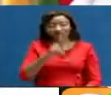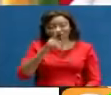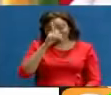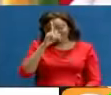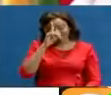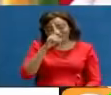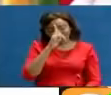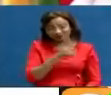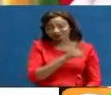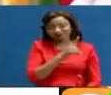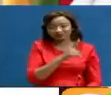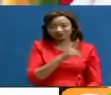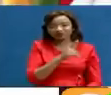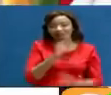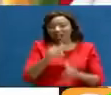I mean,